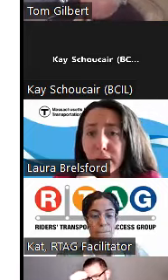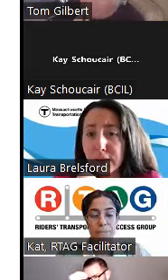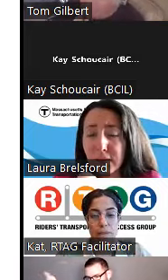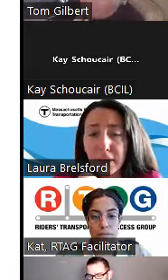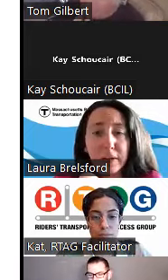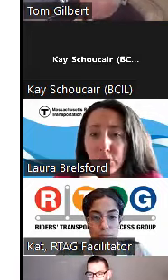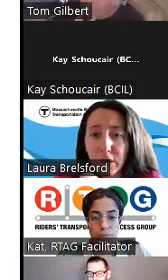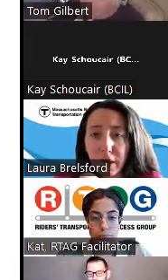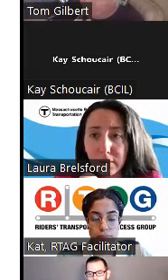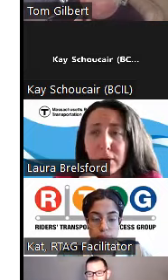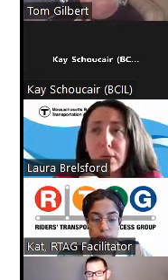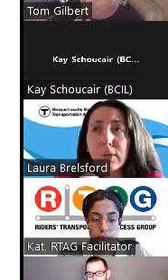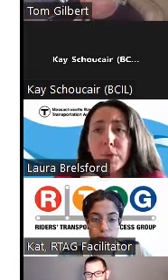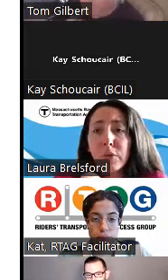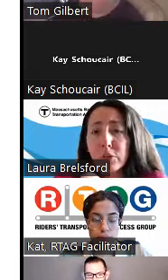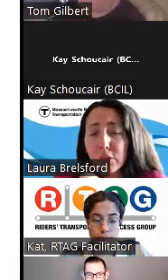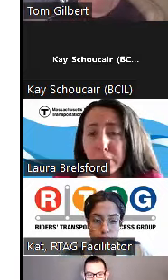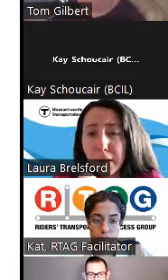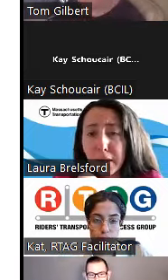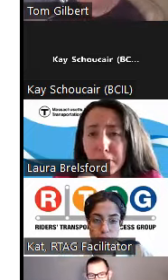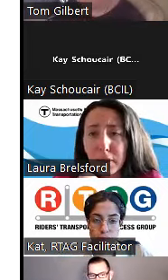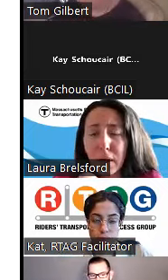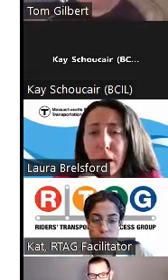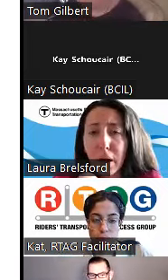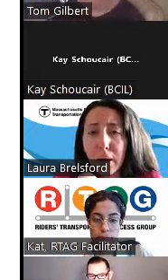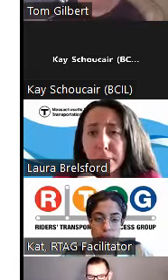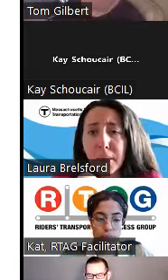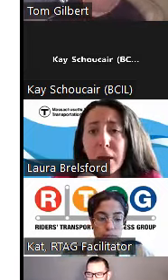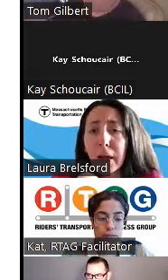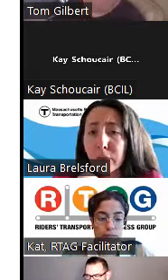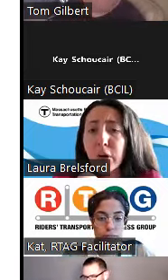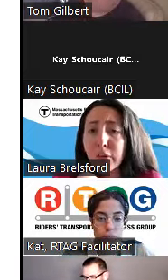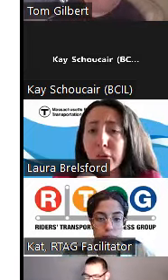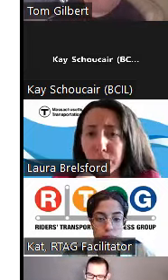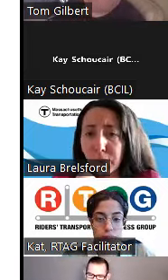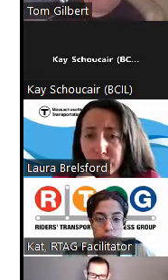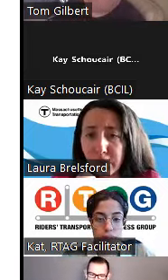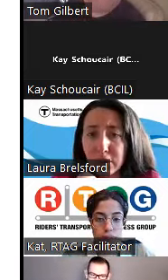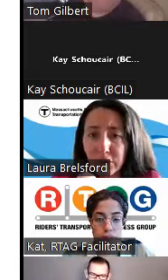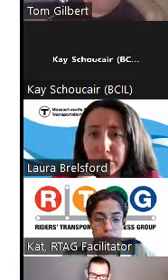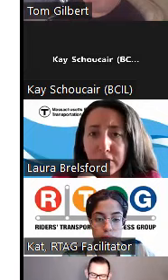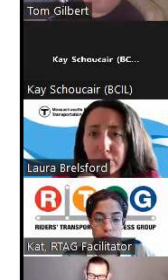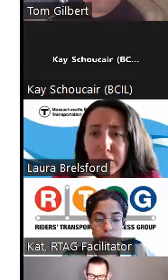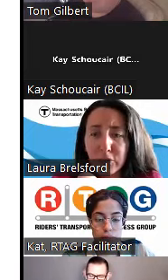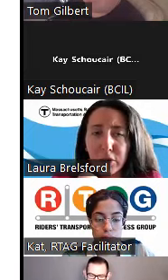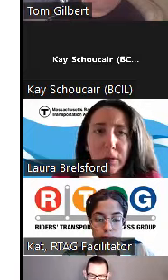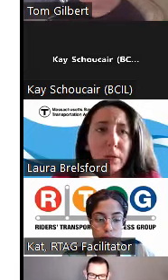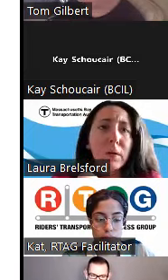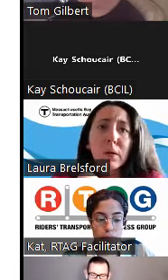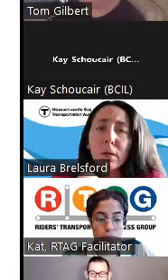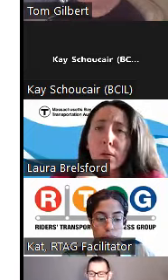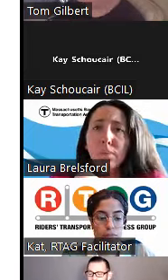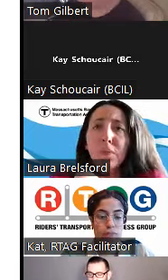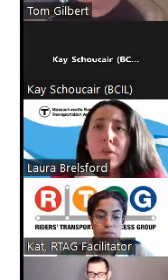and investigate. That should not be happening. And regardless, we will share this information